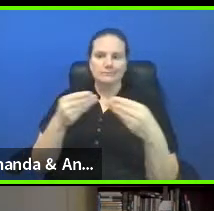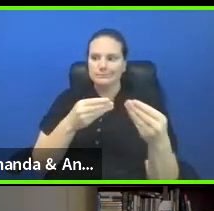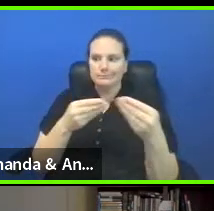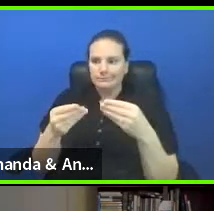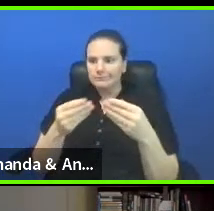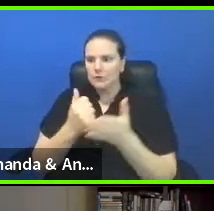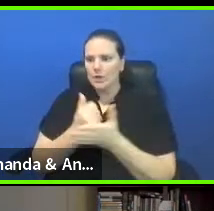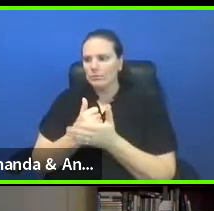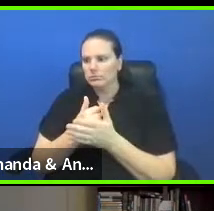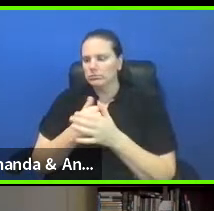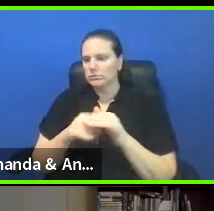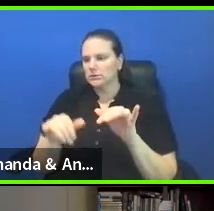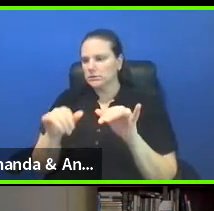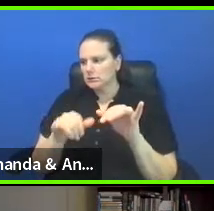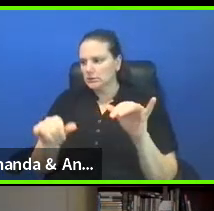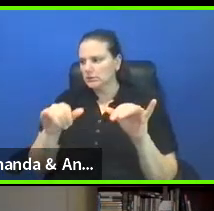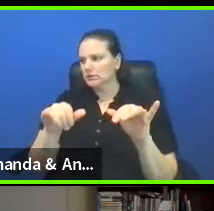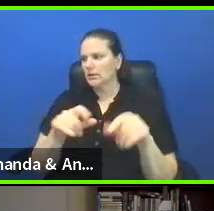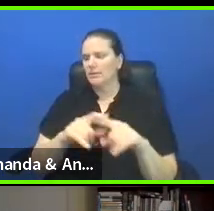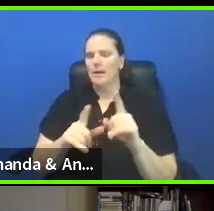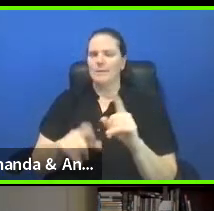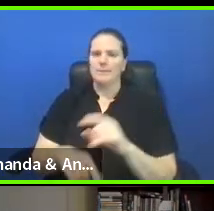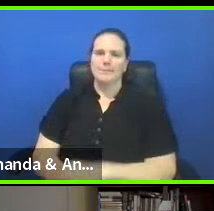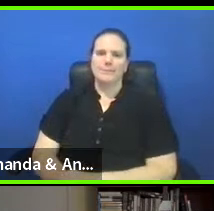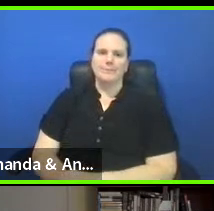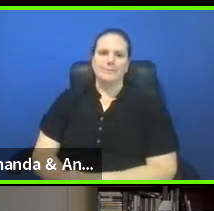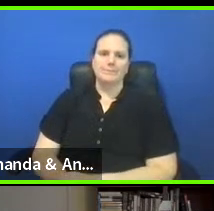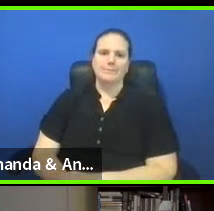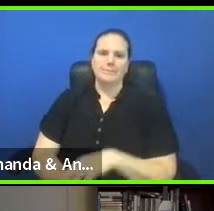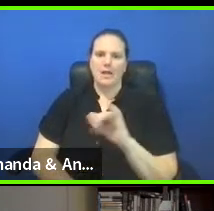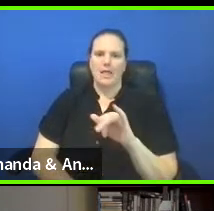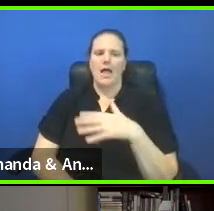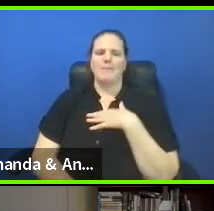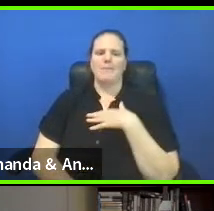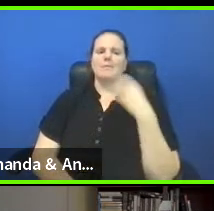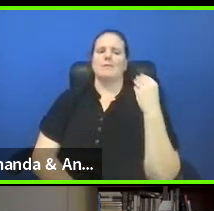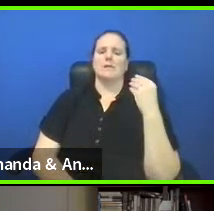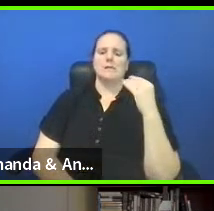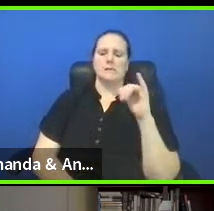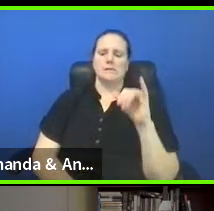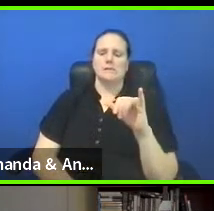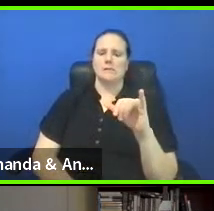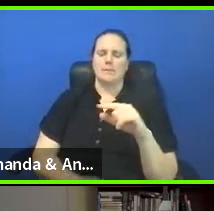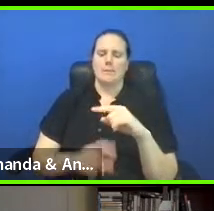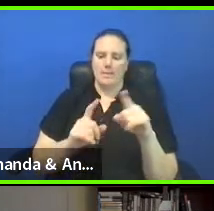some consistency. But I guess that's what I was thinking, but